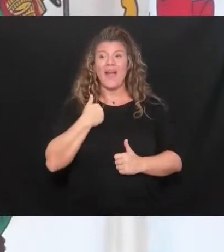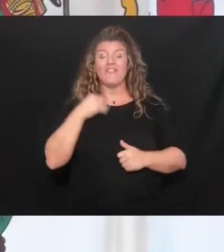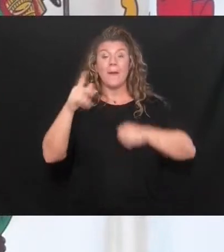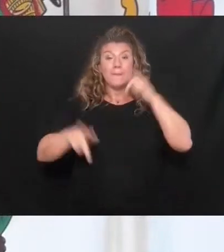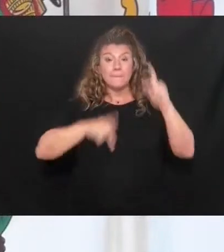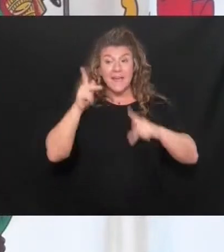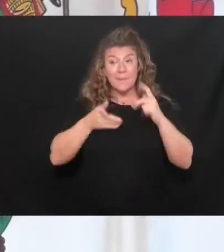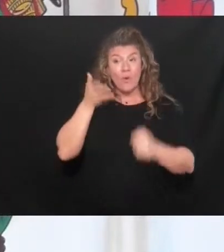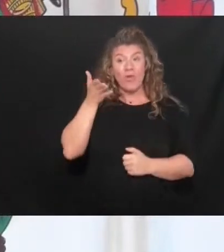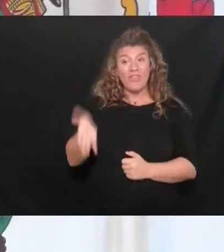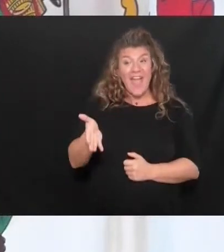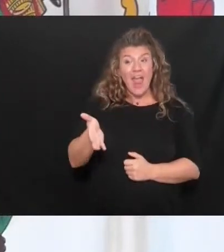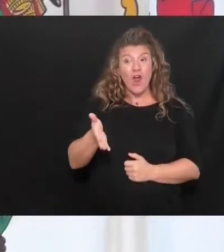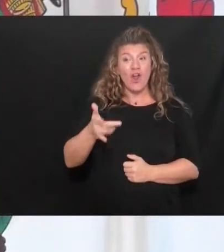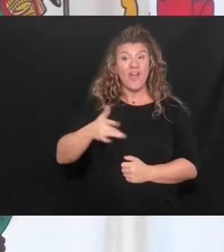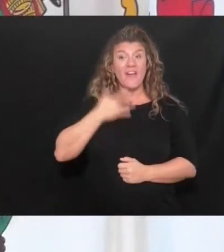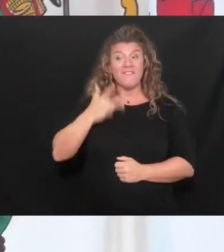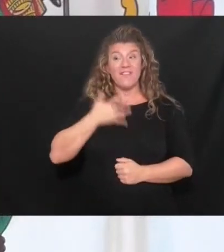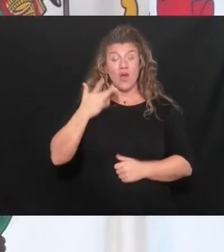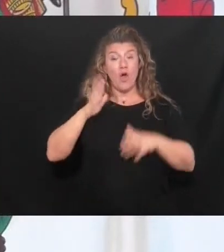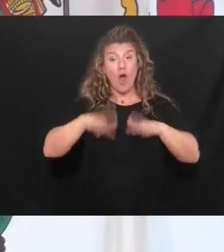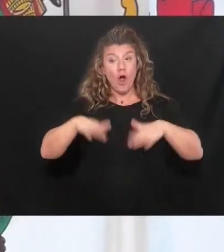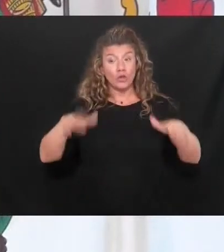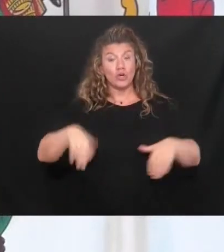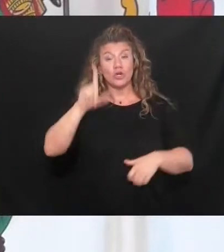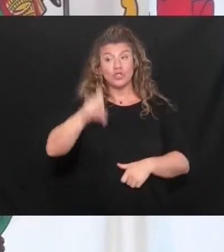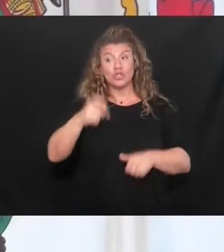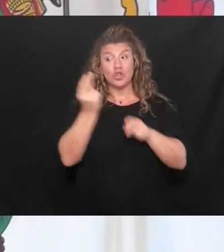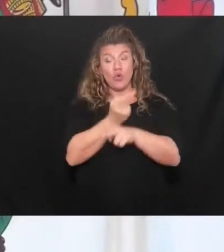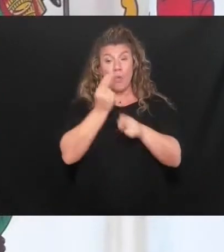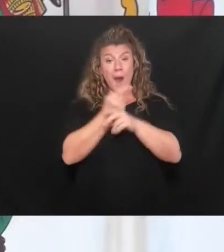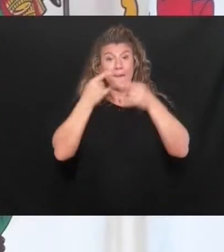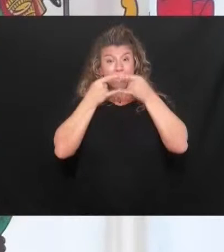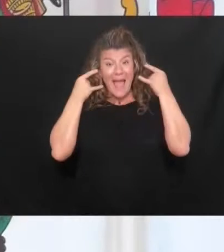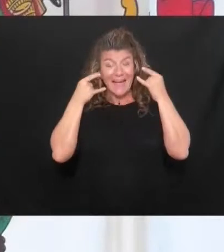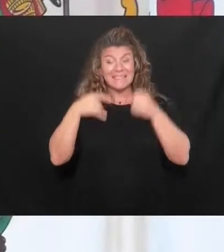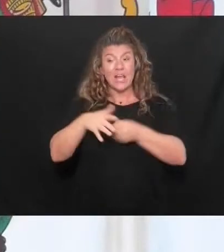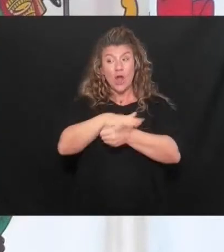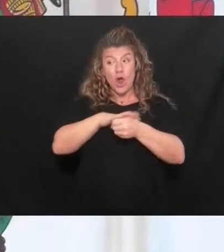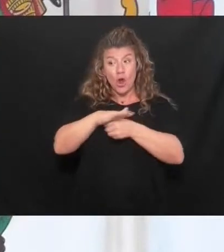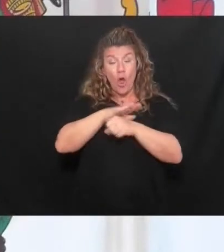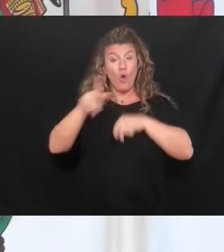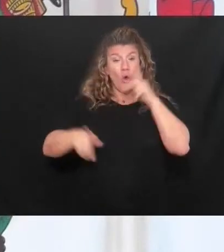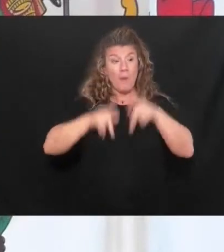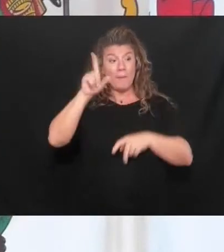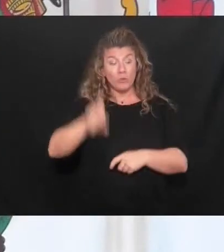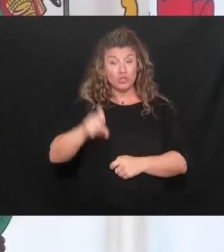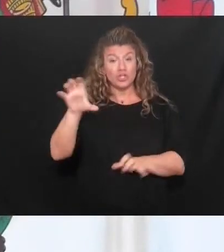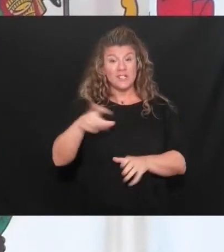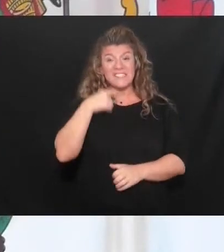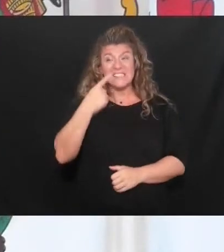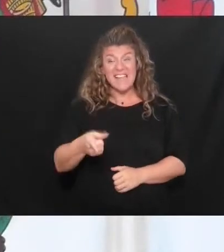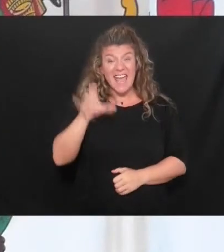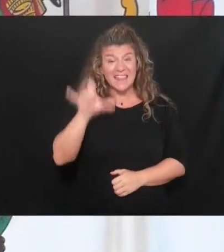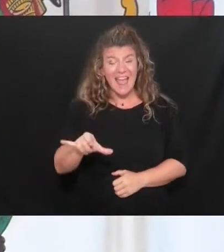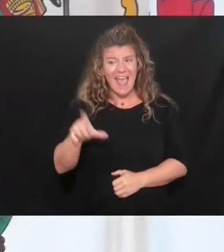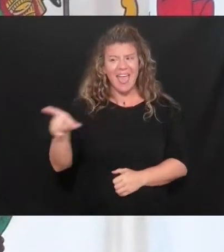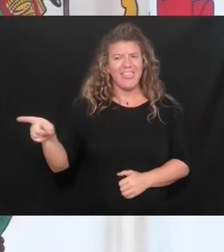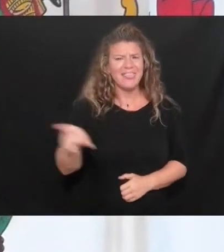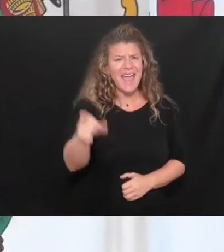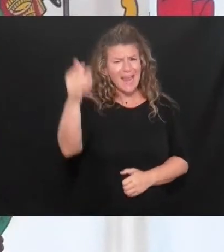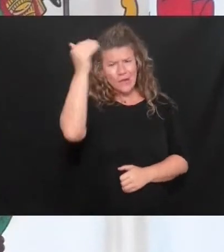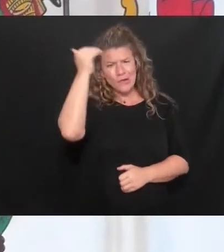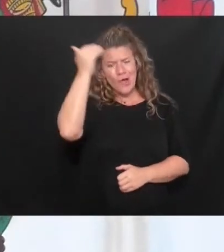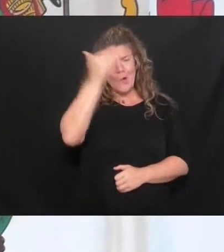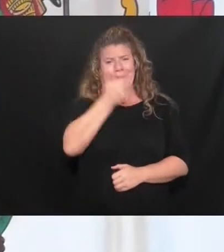ground, think that our children should wear masks, then the local people should deem that they know it better than